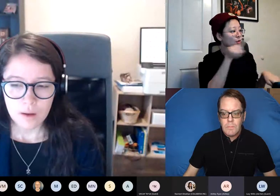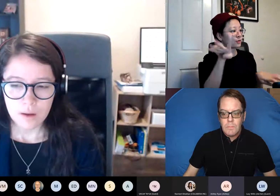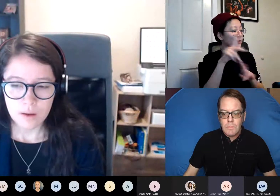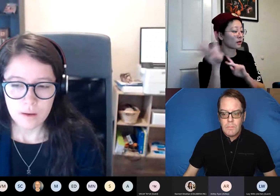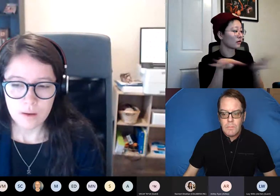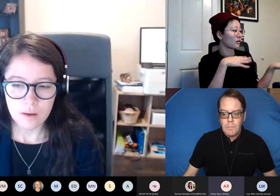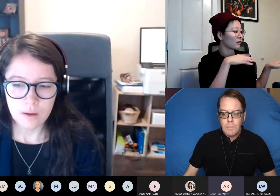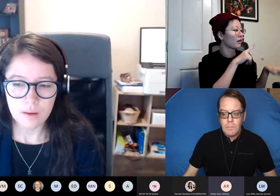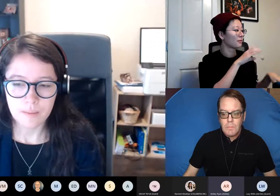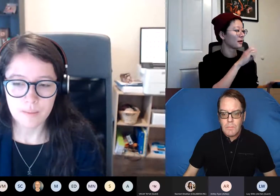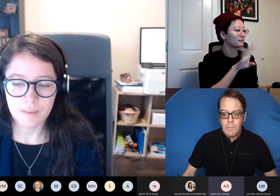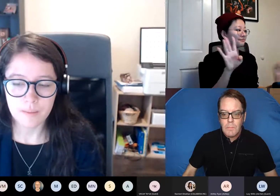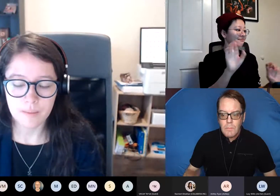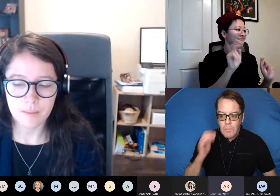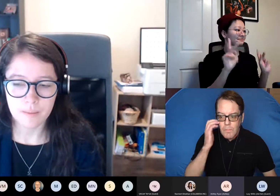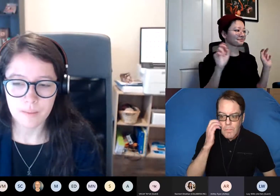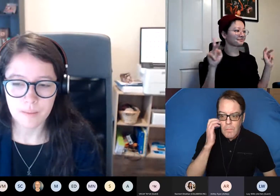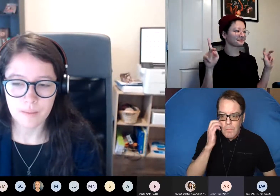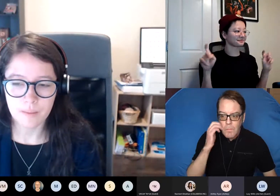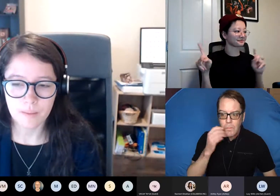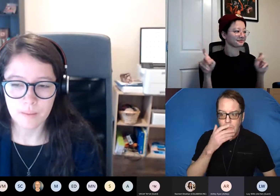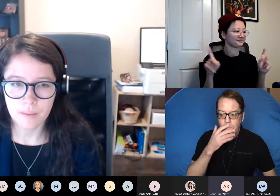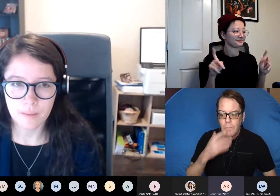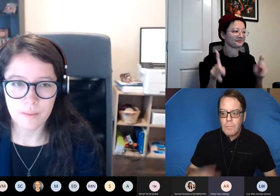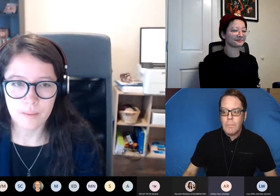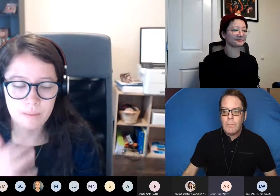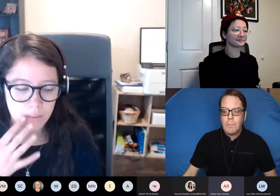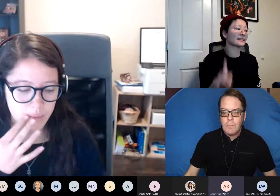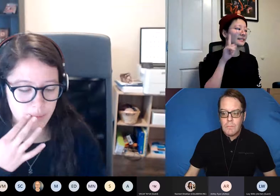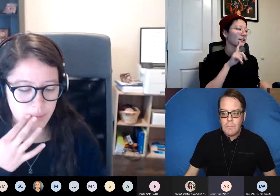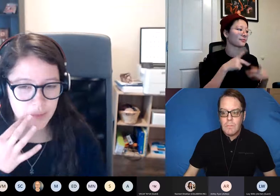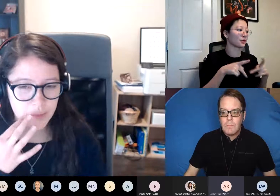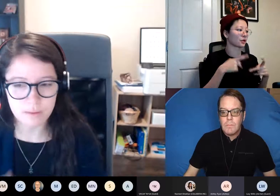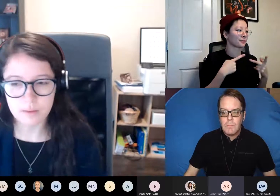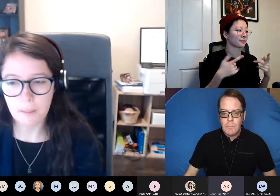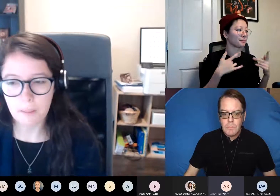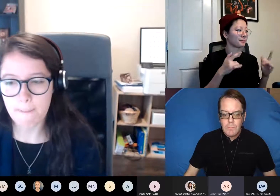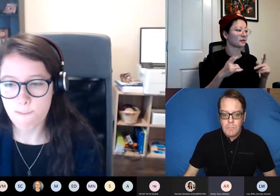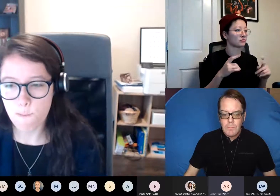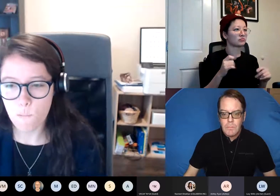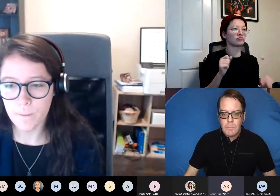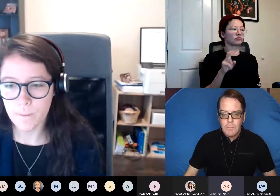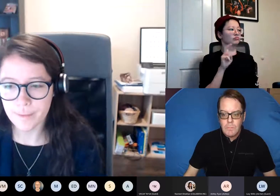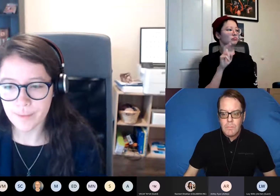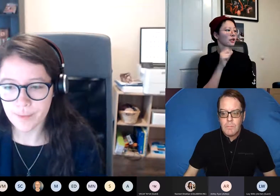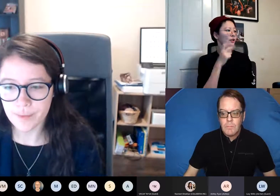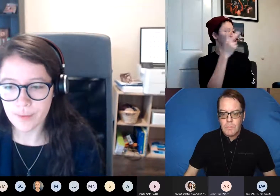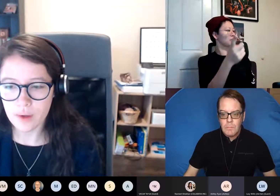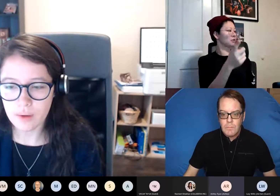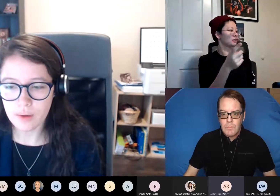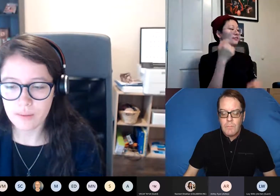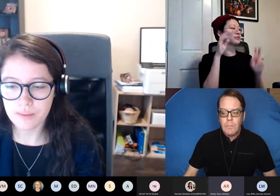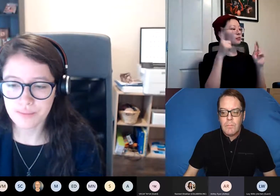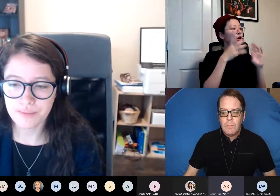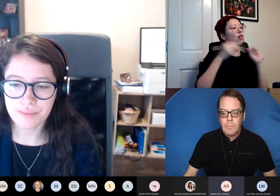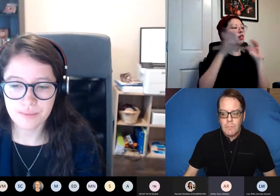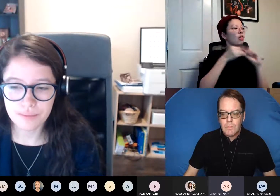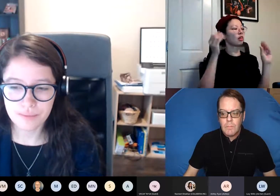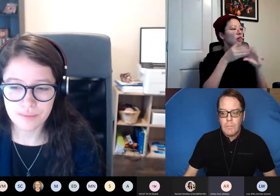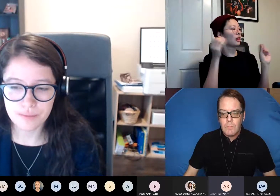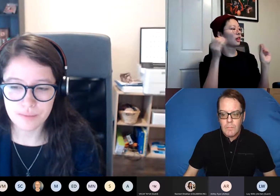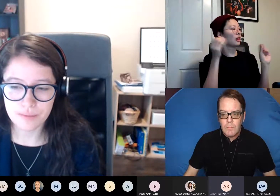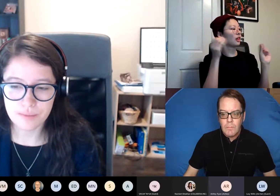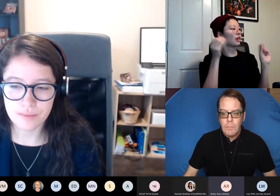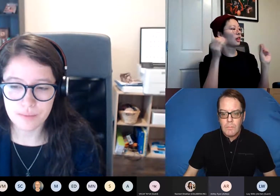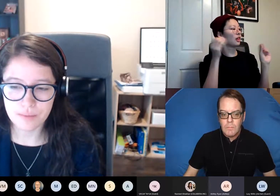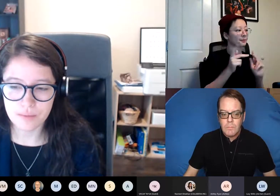see me waving my hand, oh, you need Bob? And then they will tap out on the shoulder or try to get Bob's attention to let him know that I'm trying